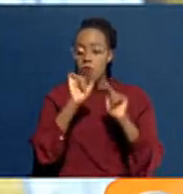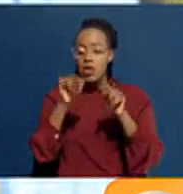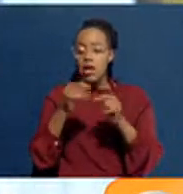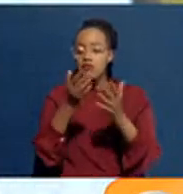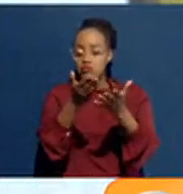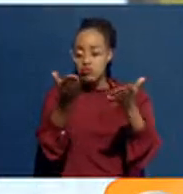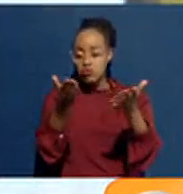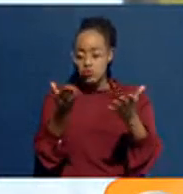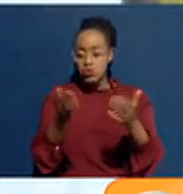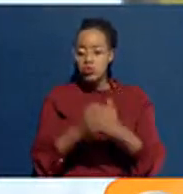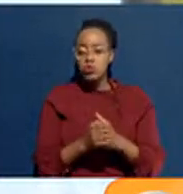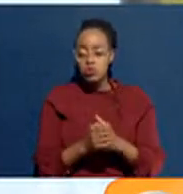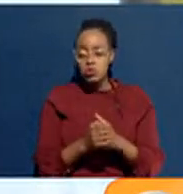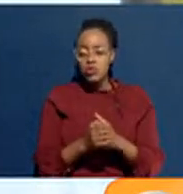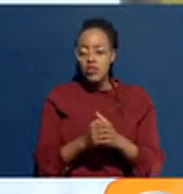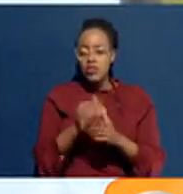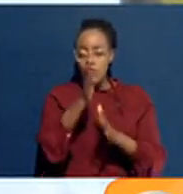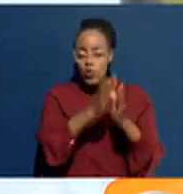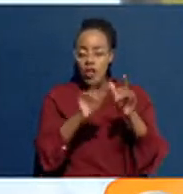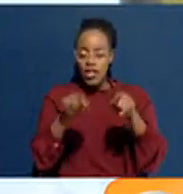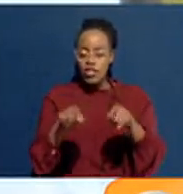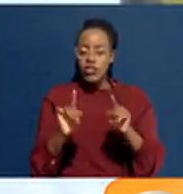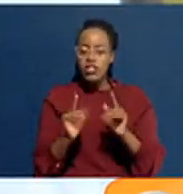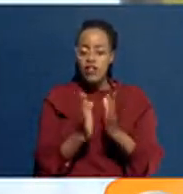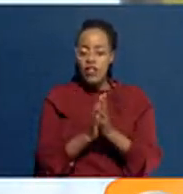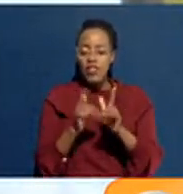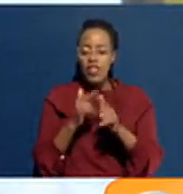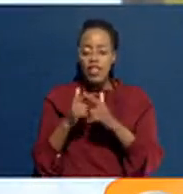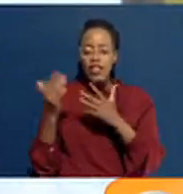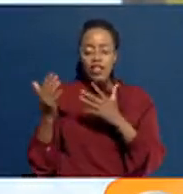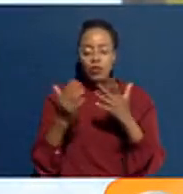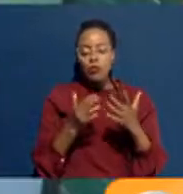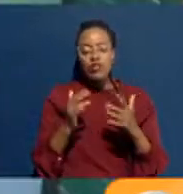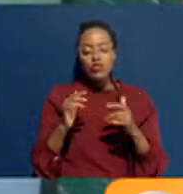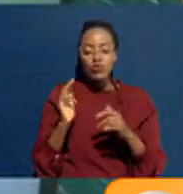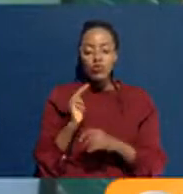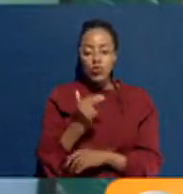you. Organize yourselves and bring you to us.